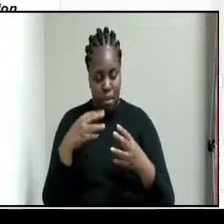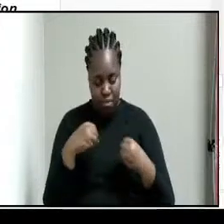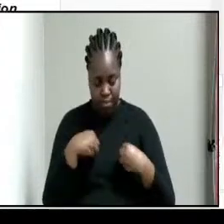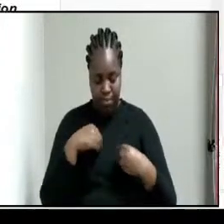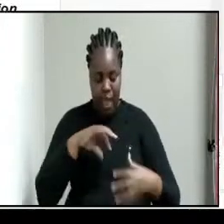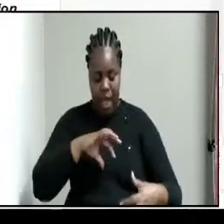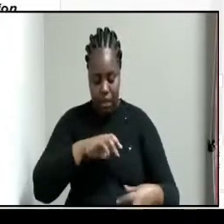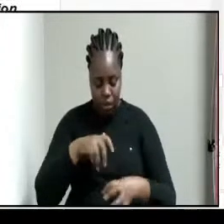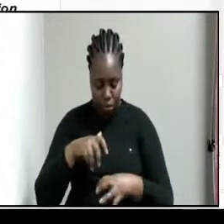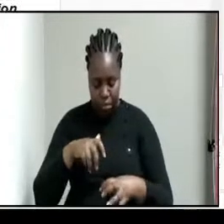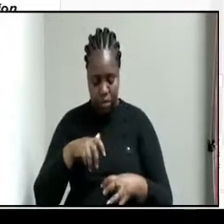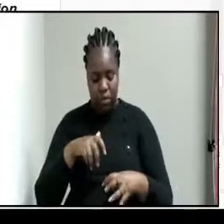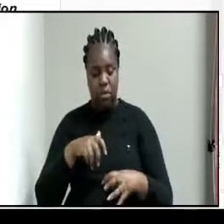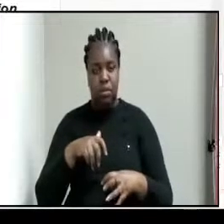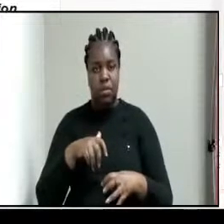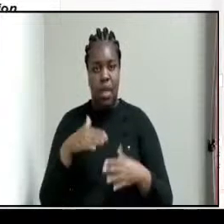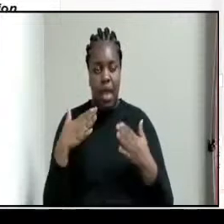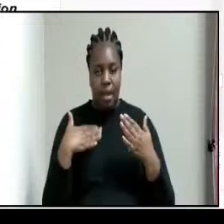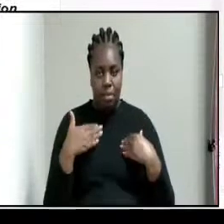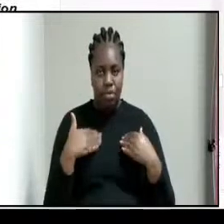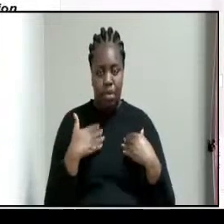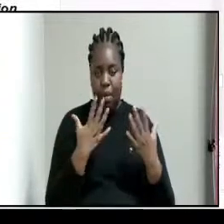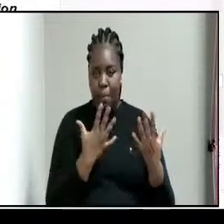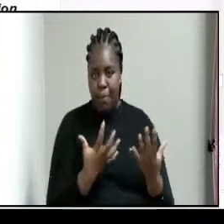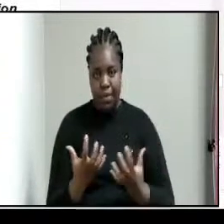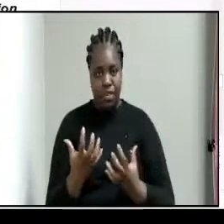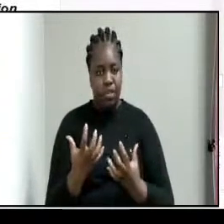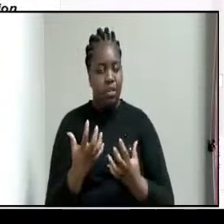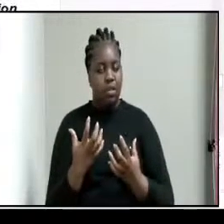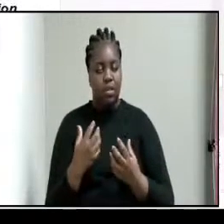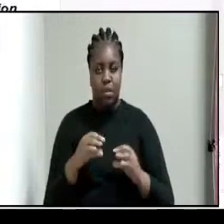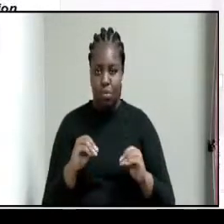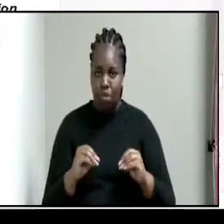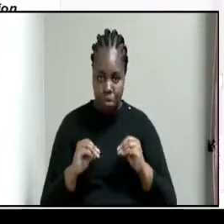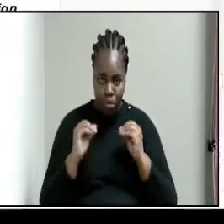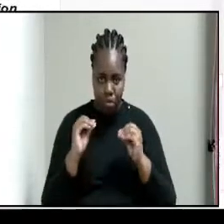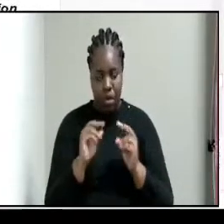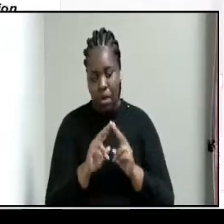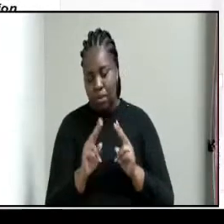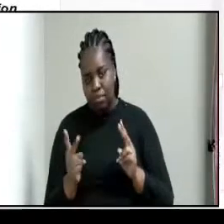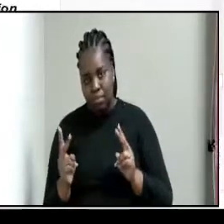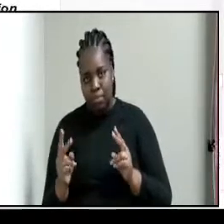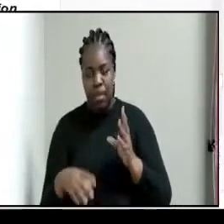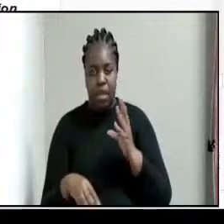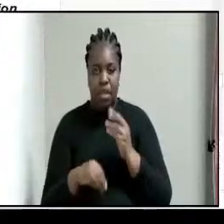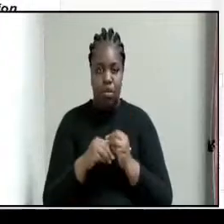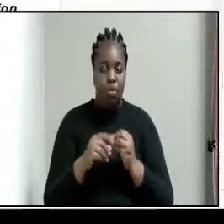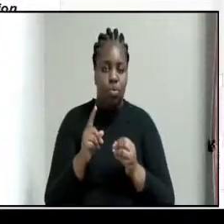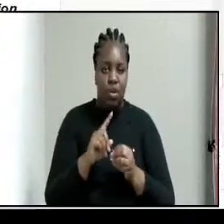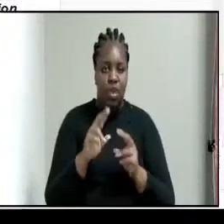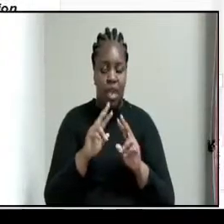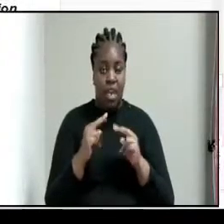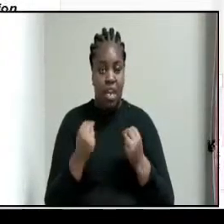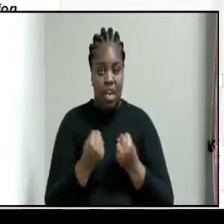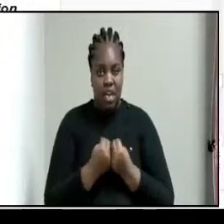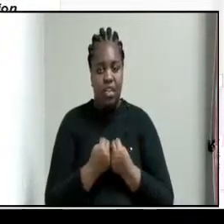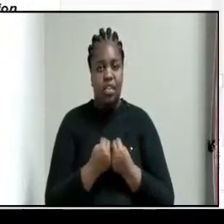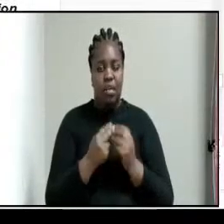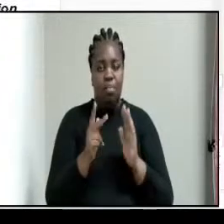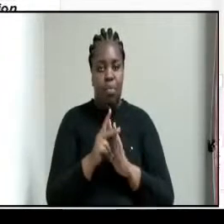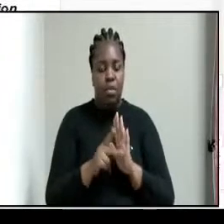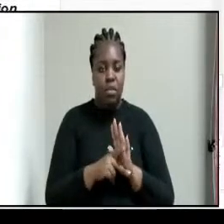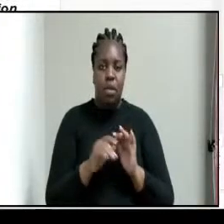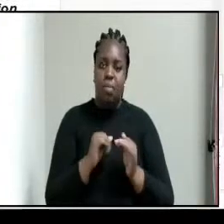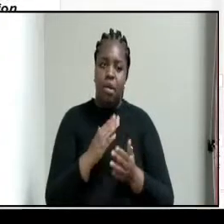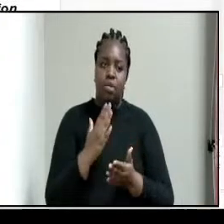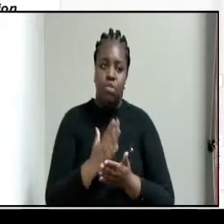appropriate constitutional, legislative, administrative, budgetary, judicial, promotional, and other measures, including relevant national policies, to ensure